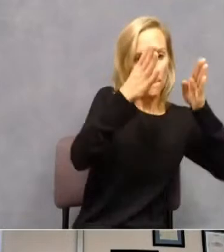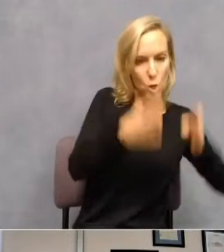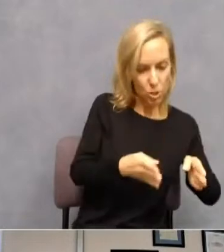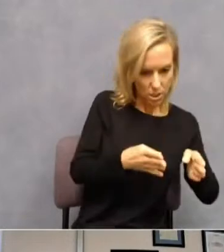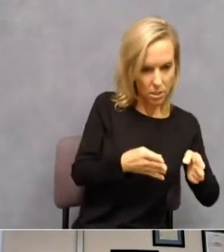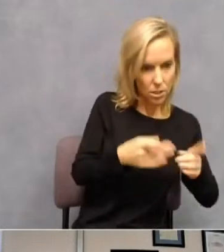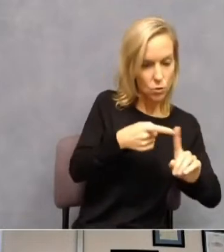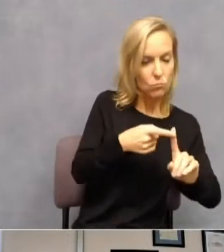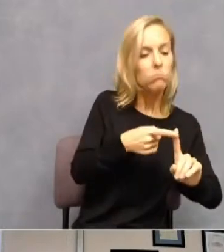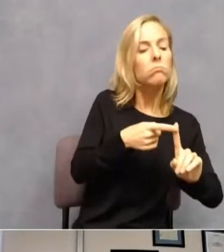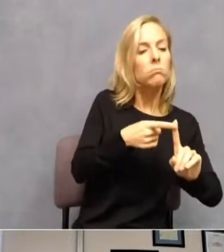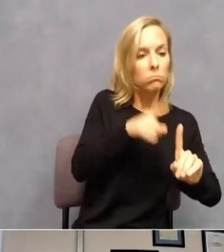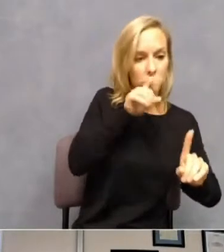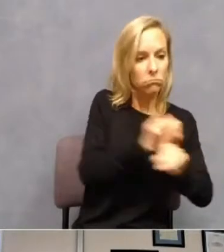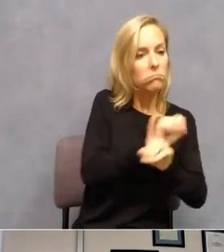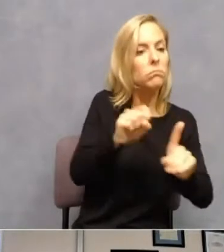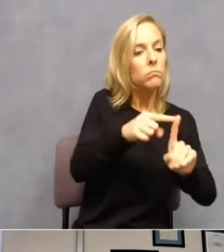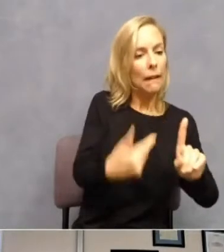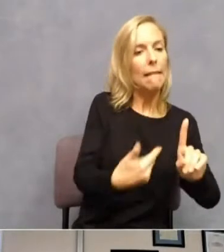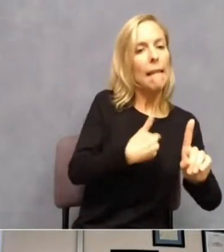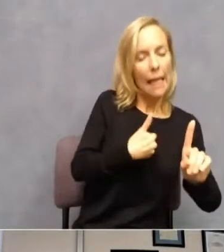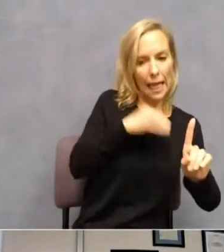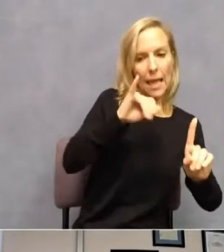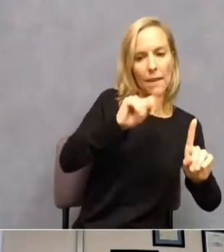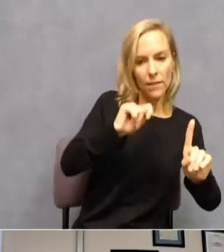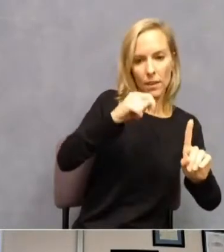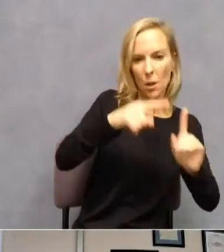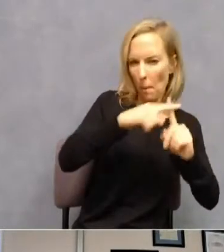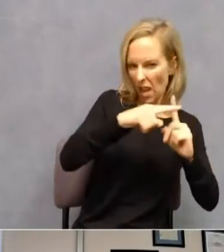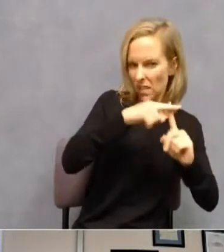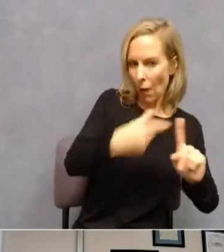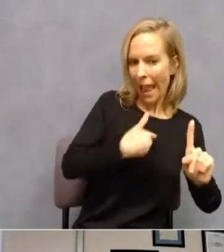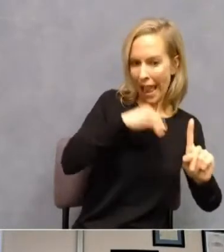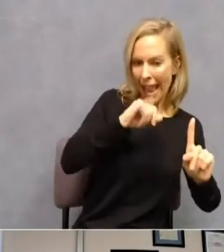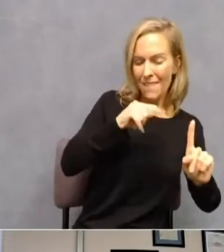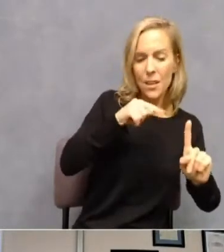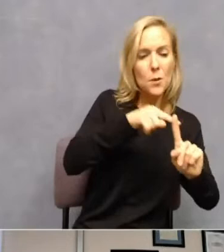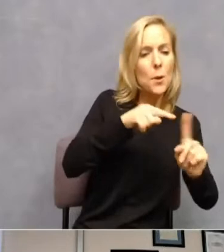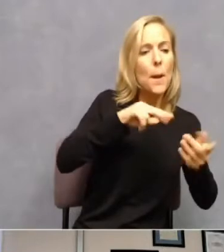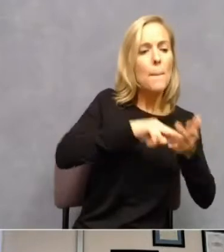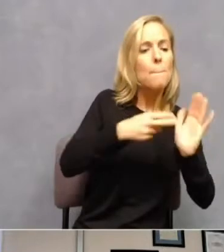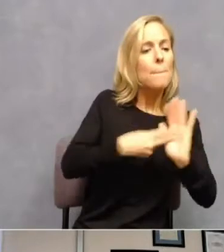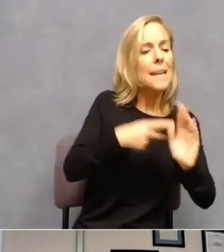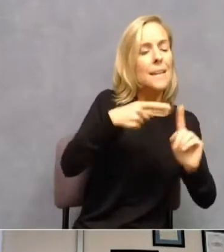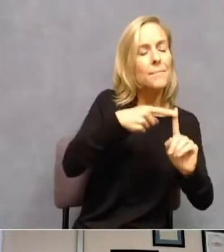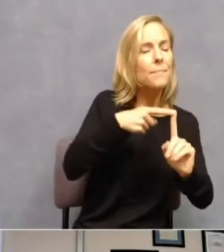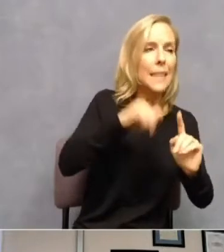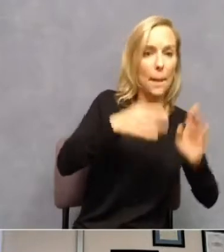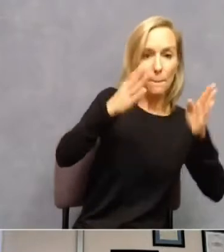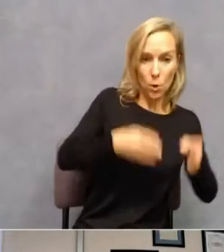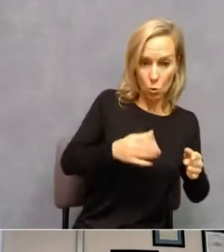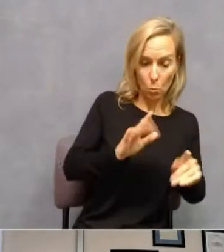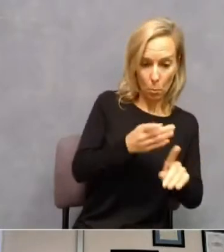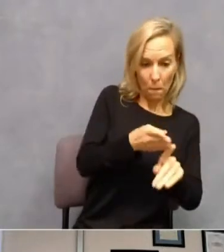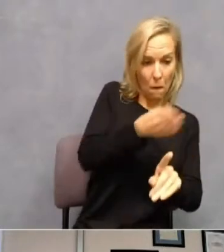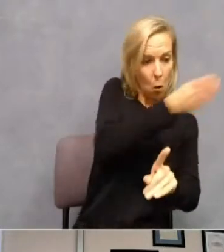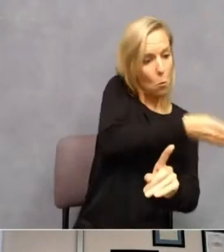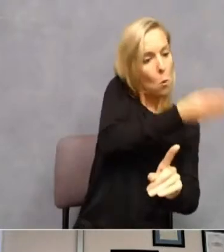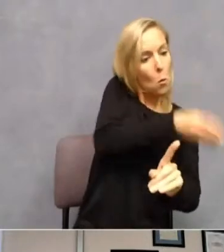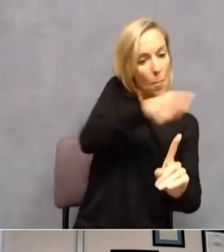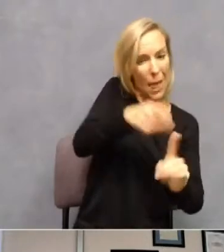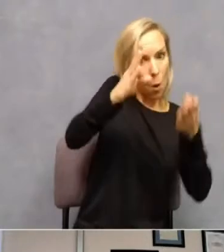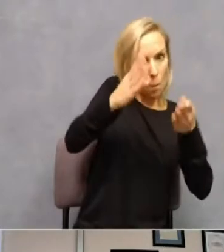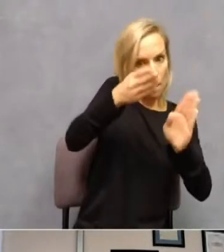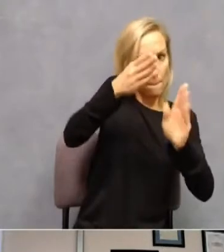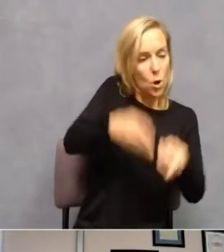has been determined to be positive. Now, that individual could have had multiple negative tests before, or it could even have multiple